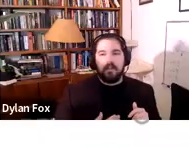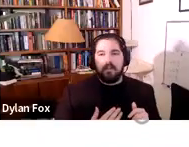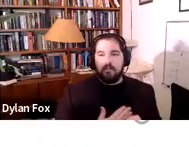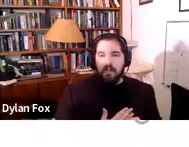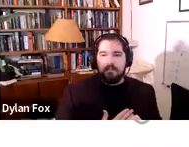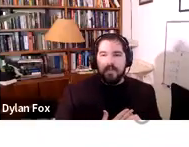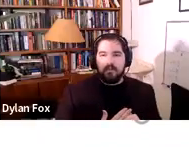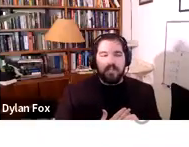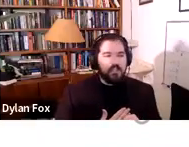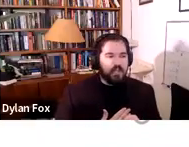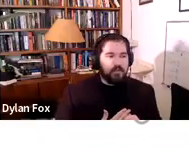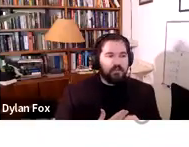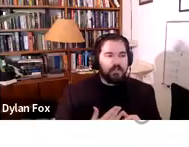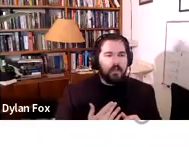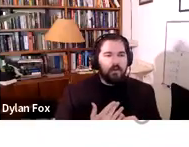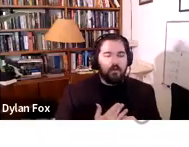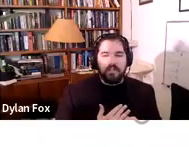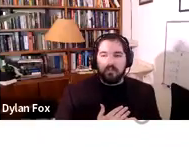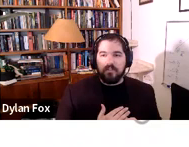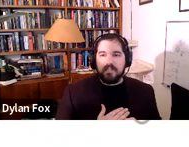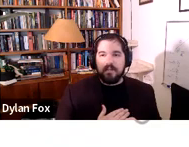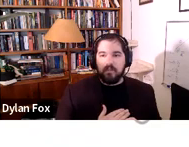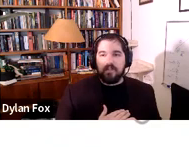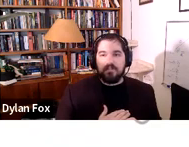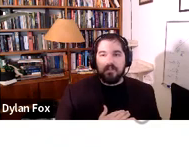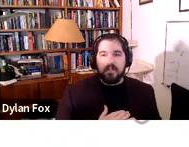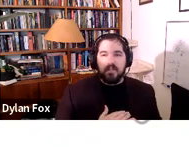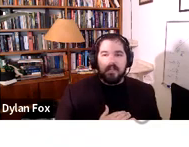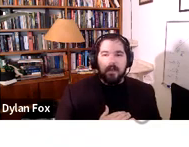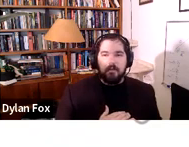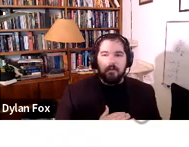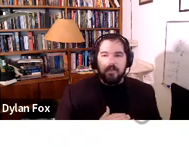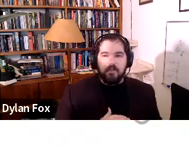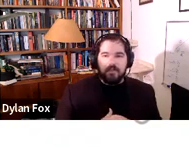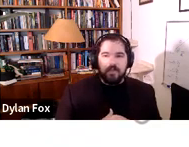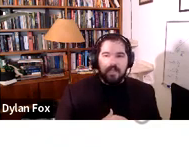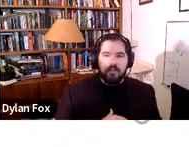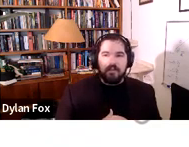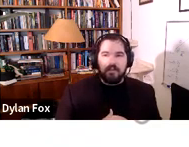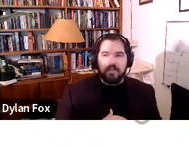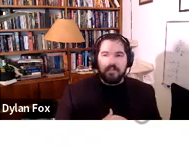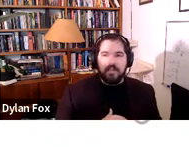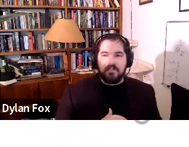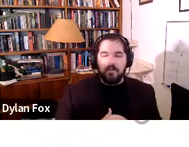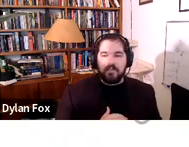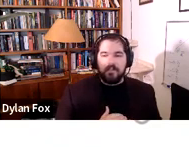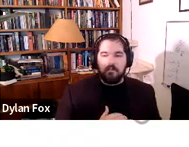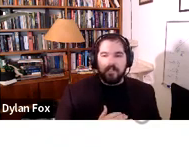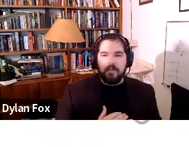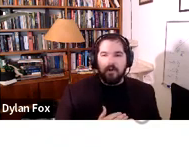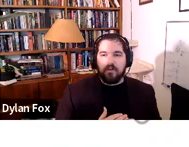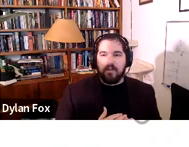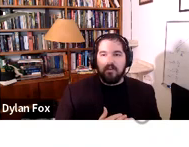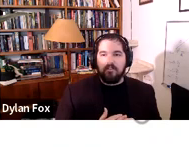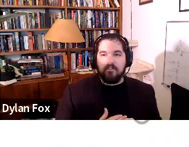associations, policymakers and educators, or consultants and employers. You know, there's XR is something that is going to be